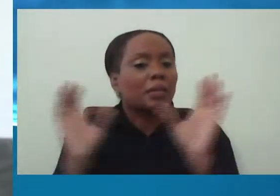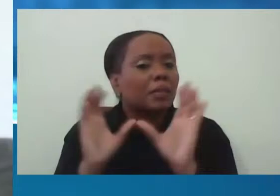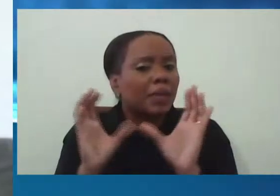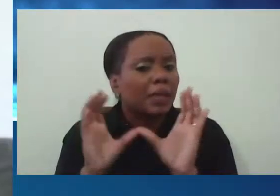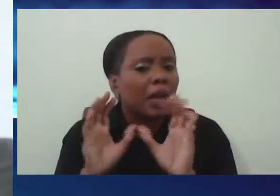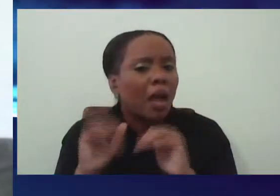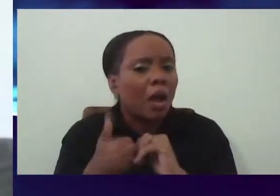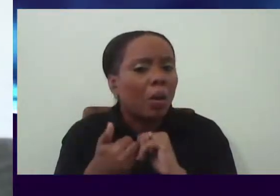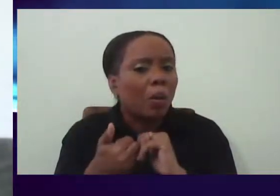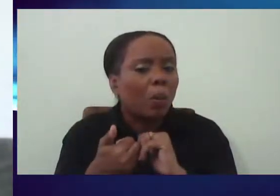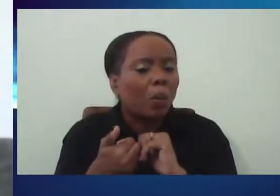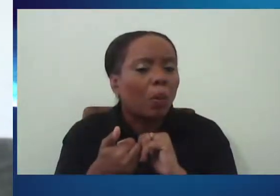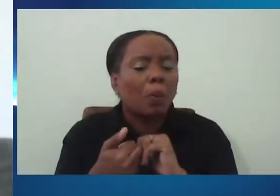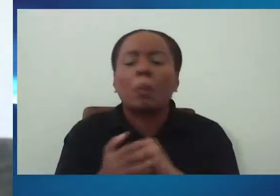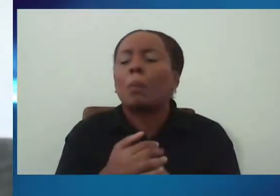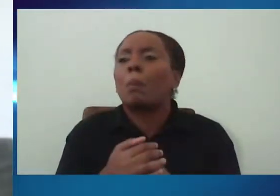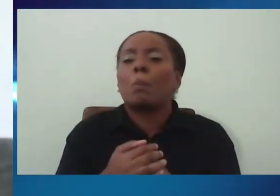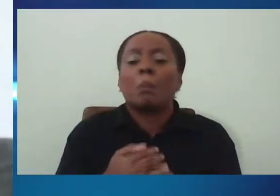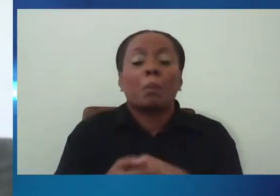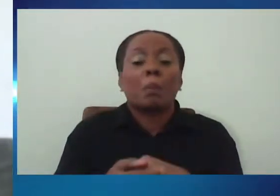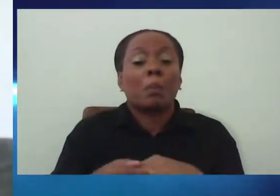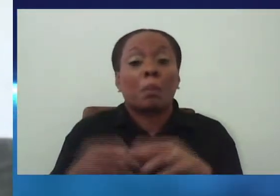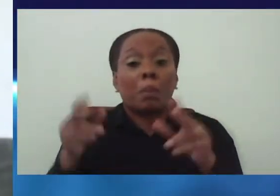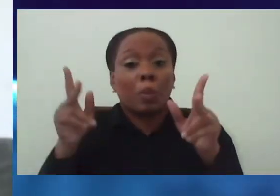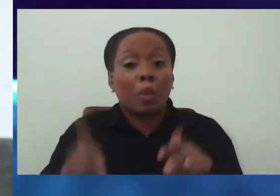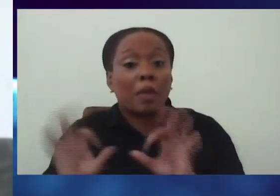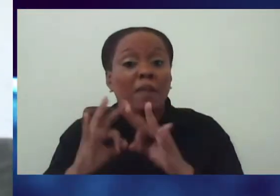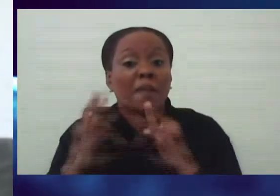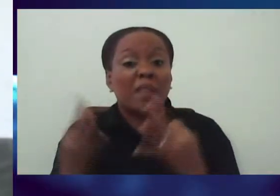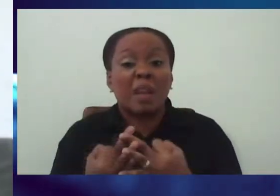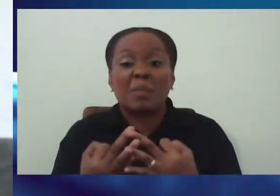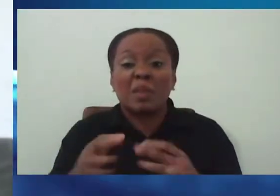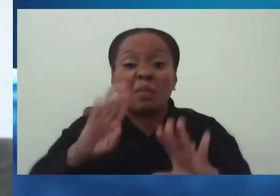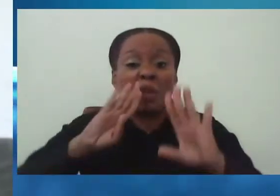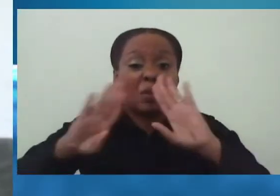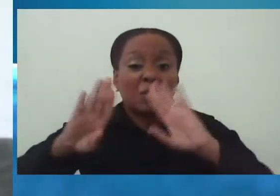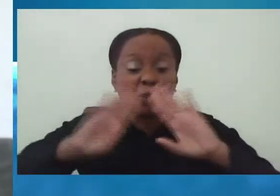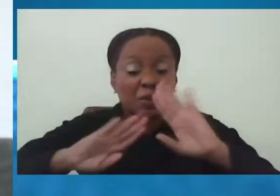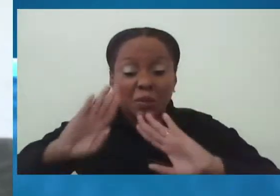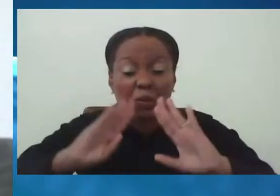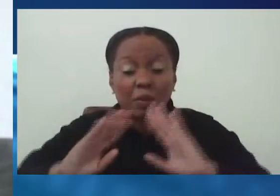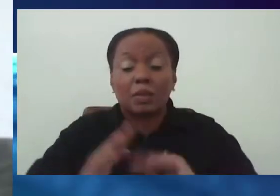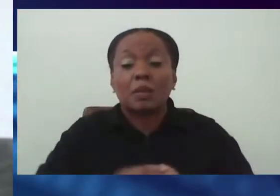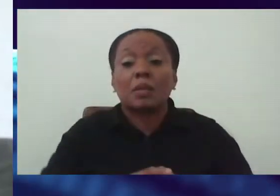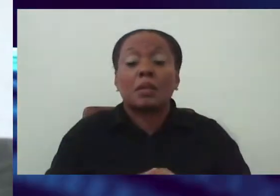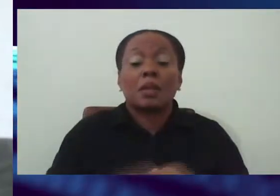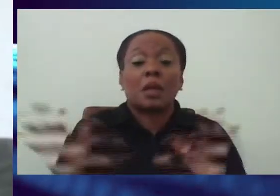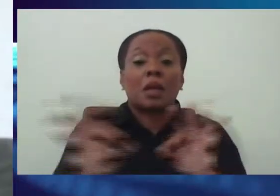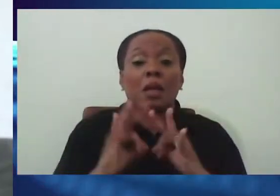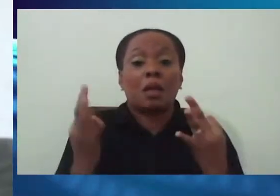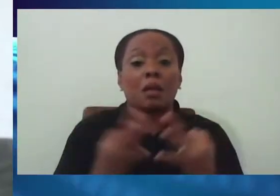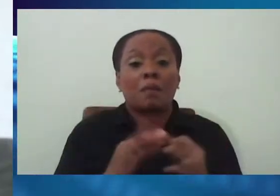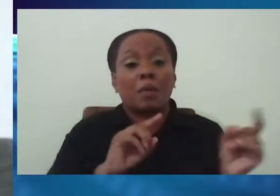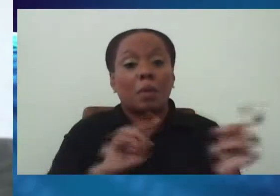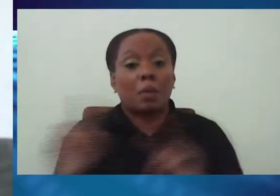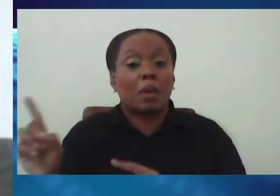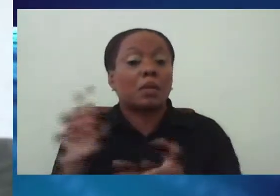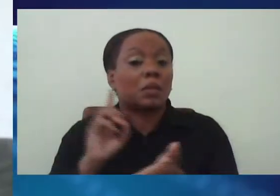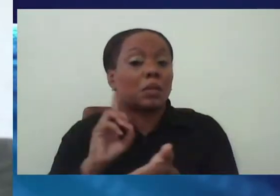because they went to the doctor that the patient had